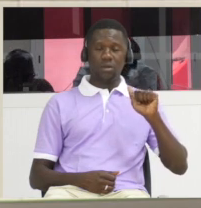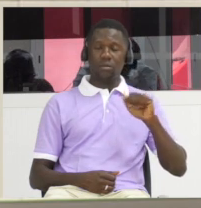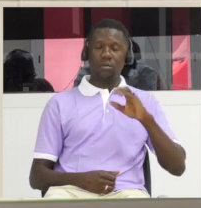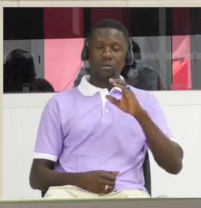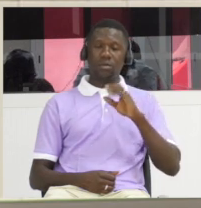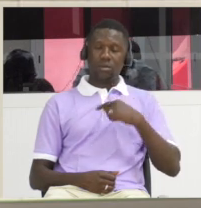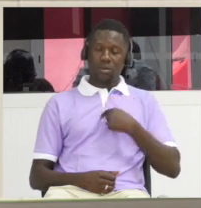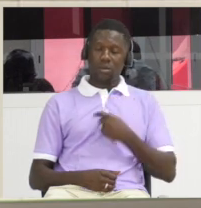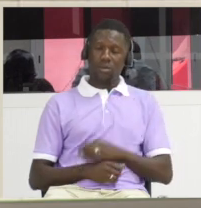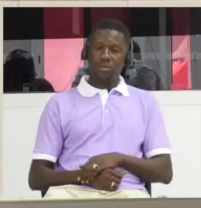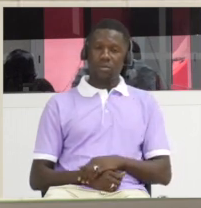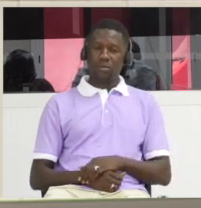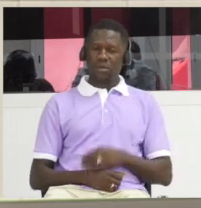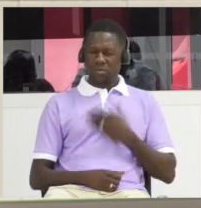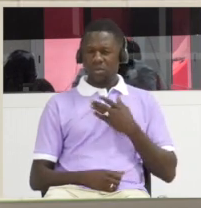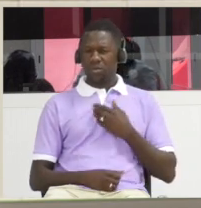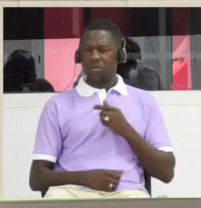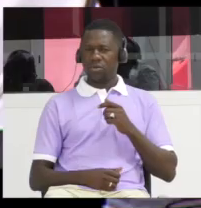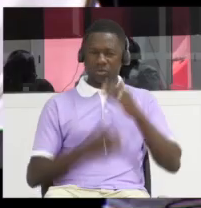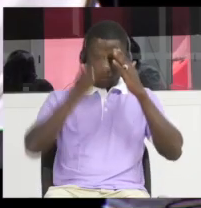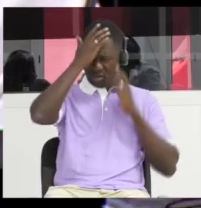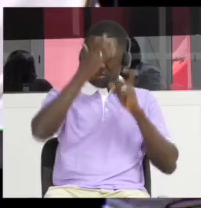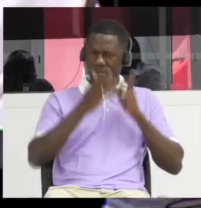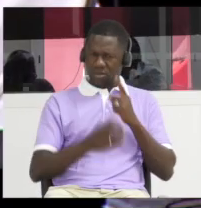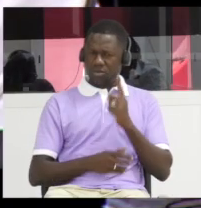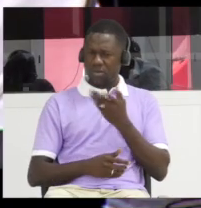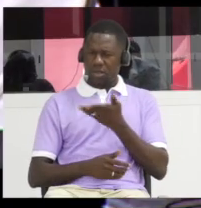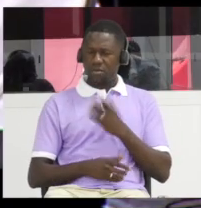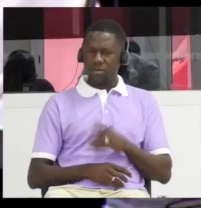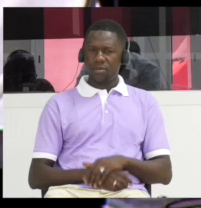or two soldiers. And what happened when you arrived at State House?